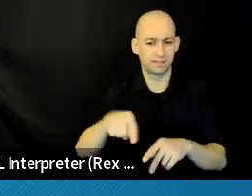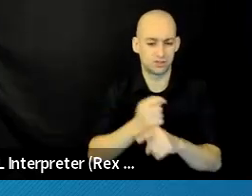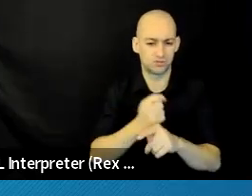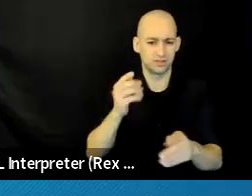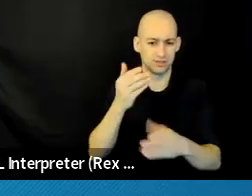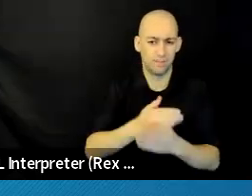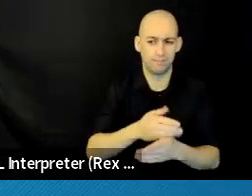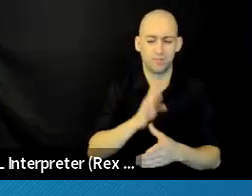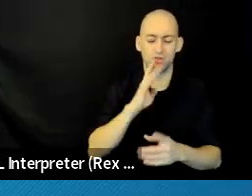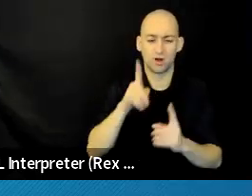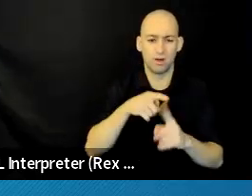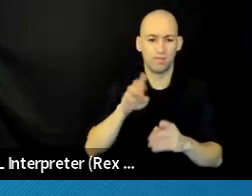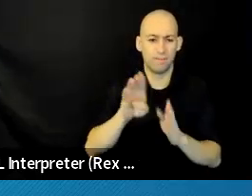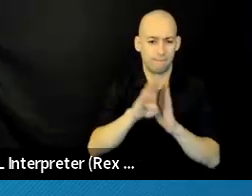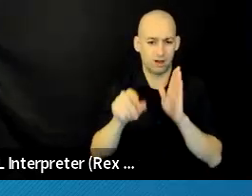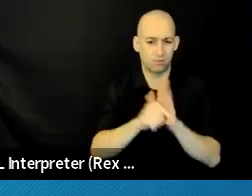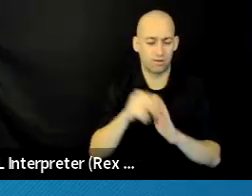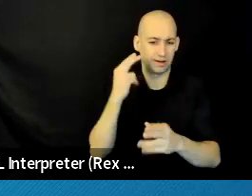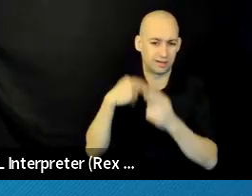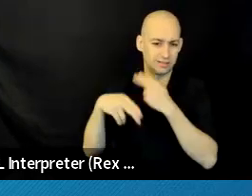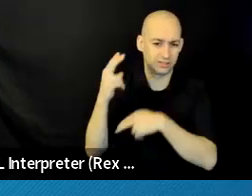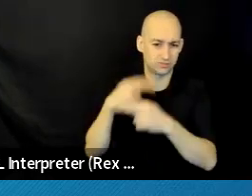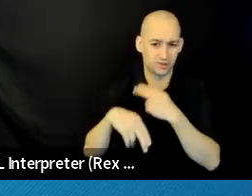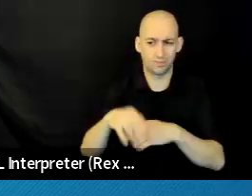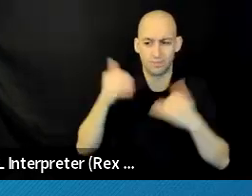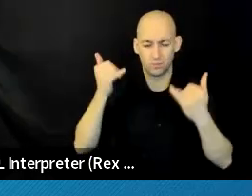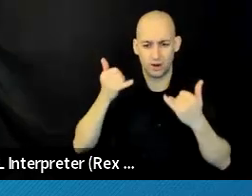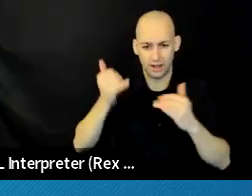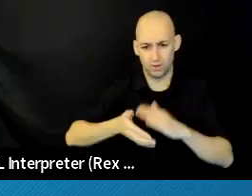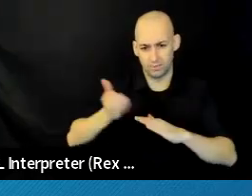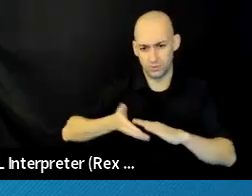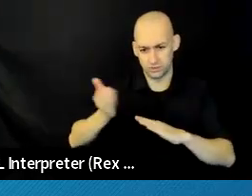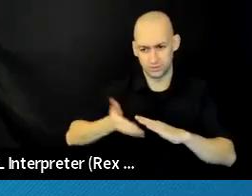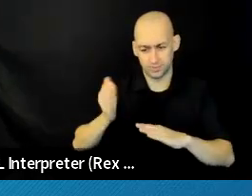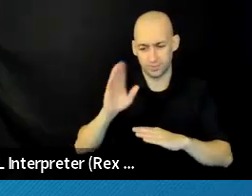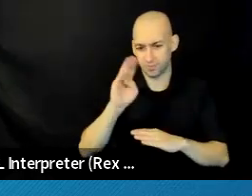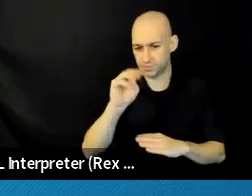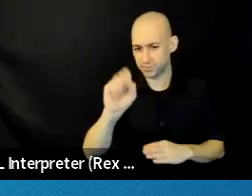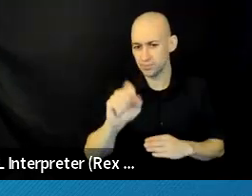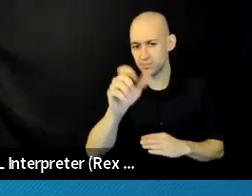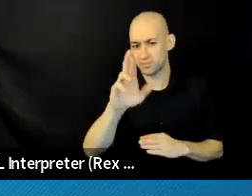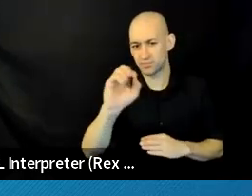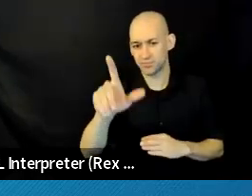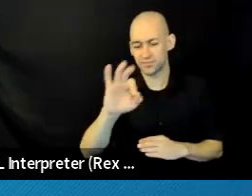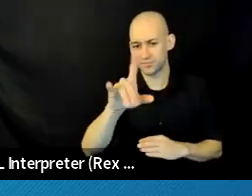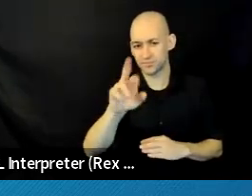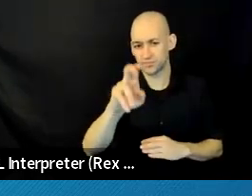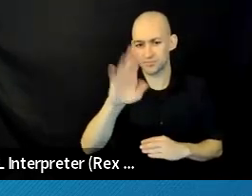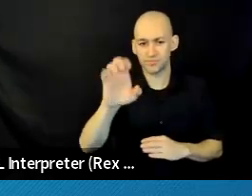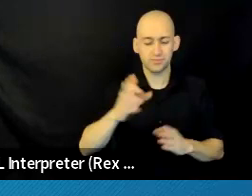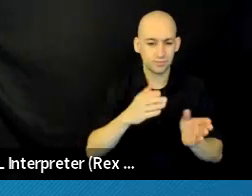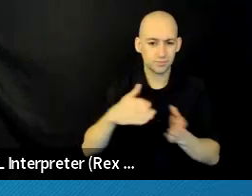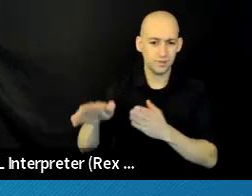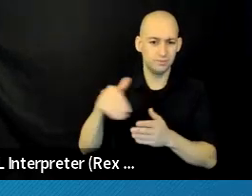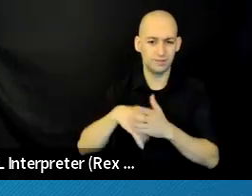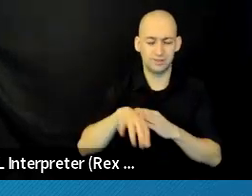background and history of the truck stop and its current operations. Ms. Carol Florence, a planner in San Luis